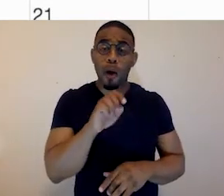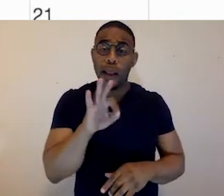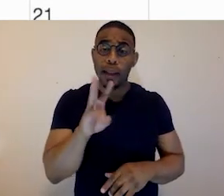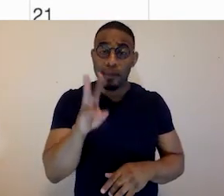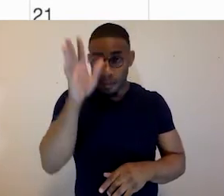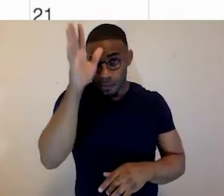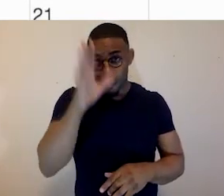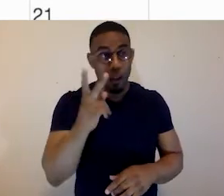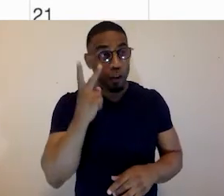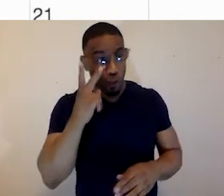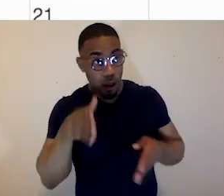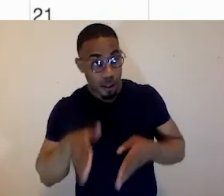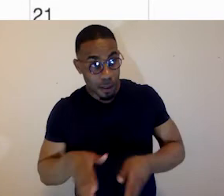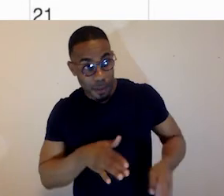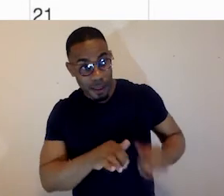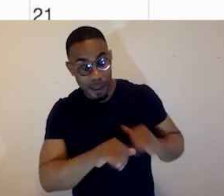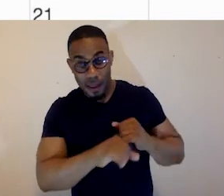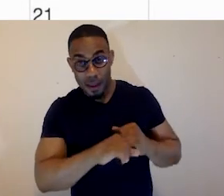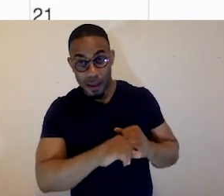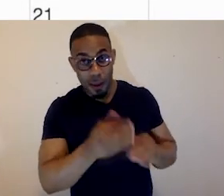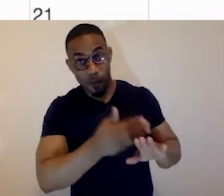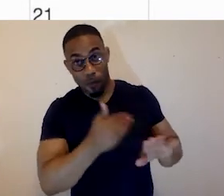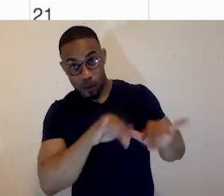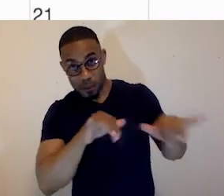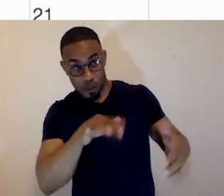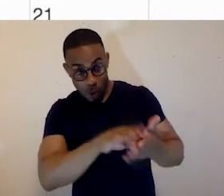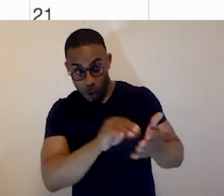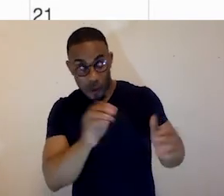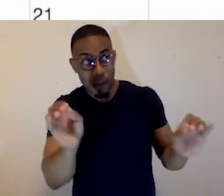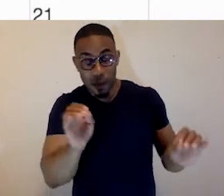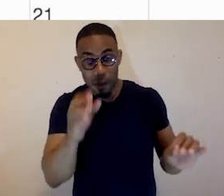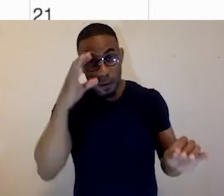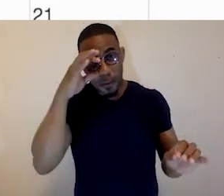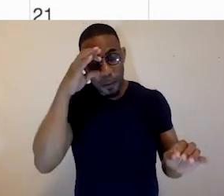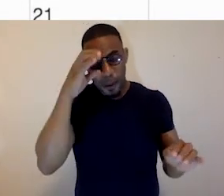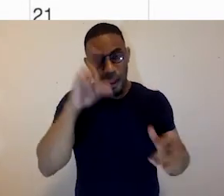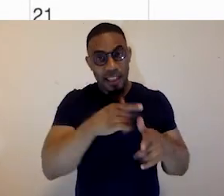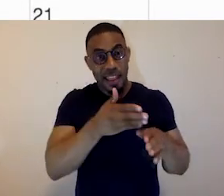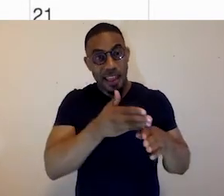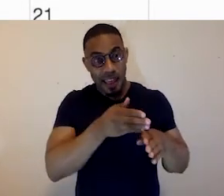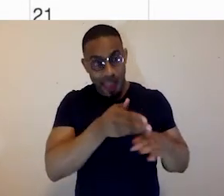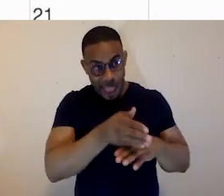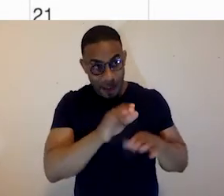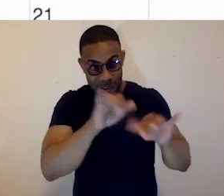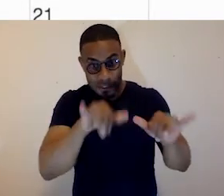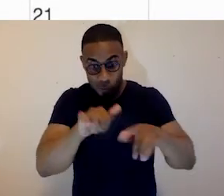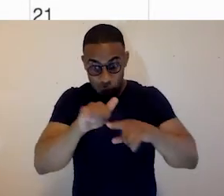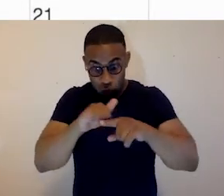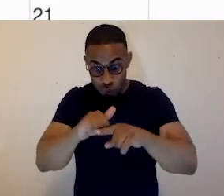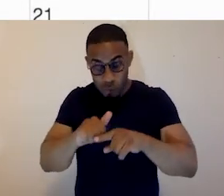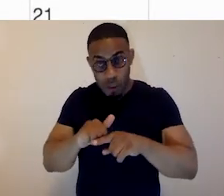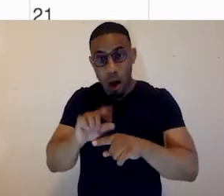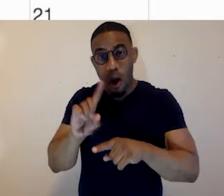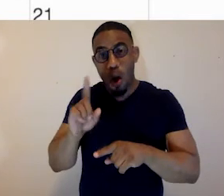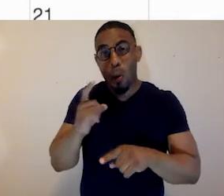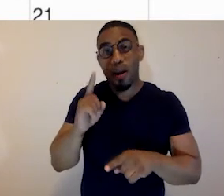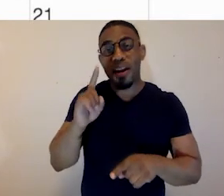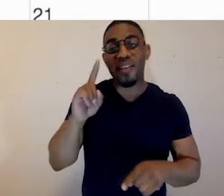196 men saw the pants ad before the system learned anything. And then after the system was trained,